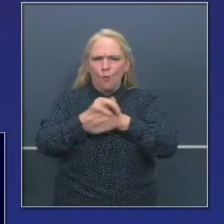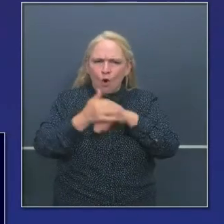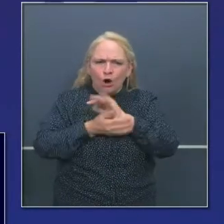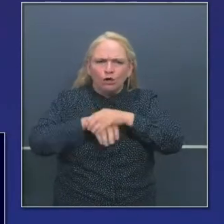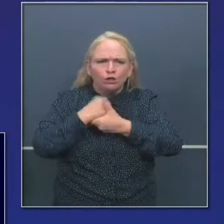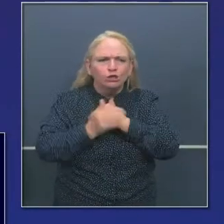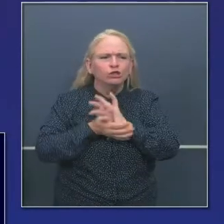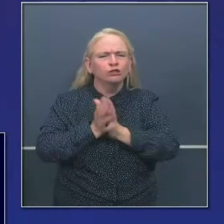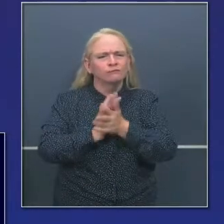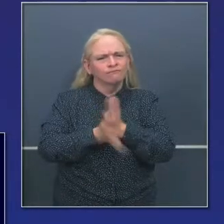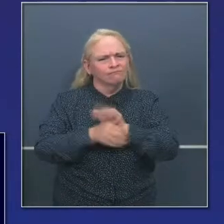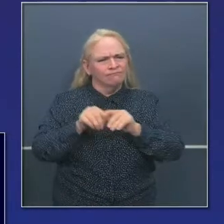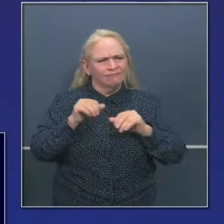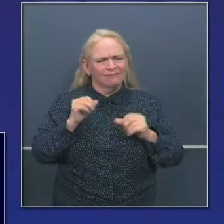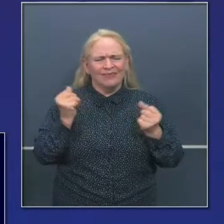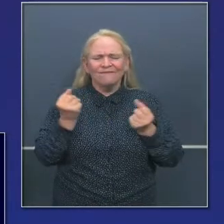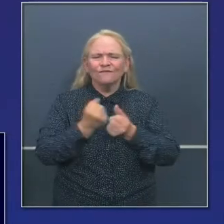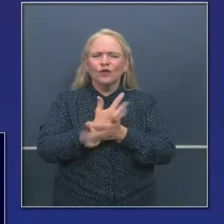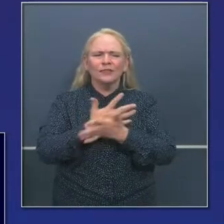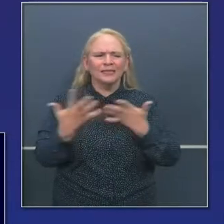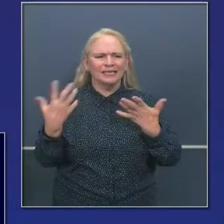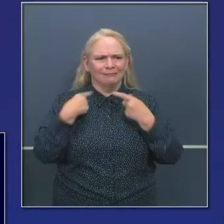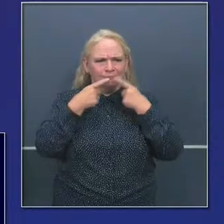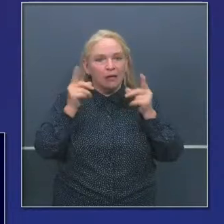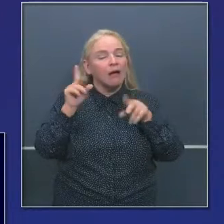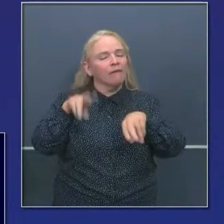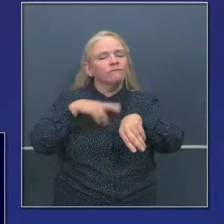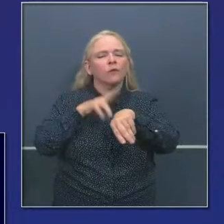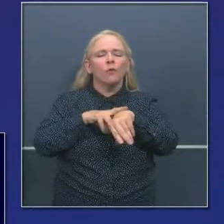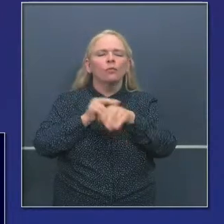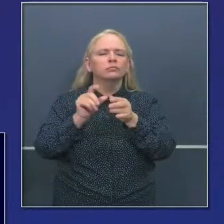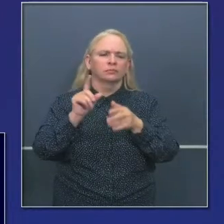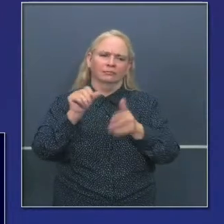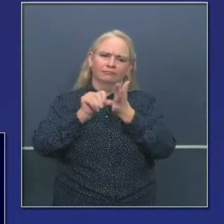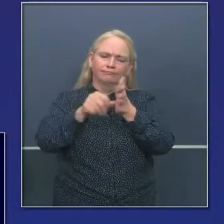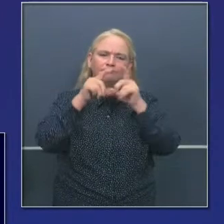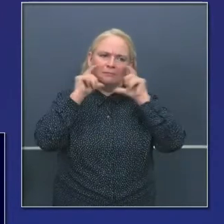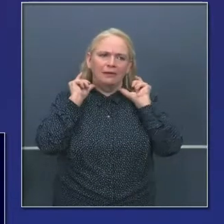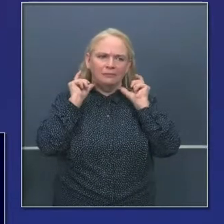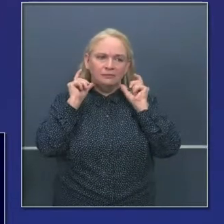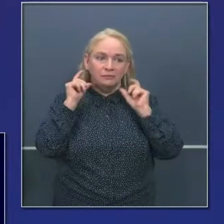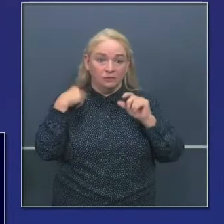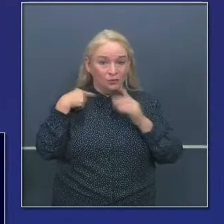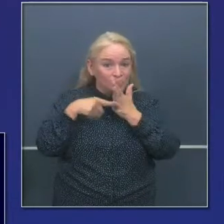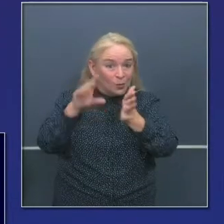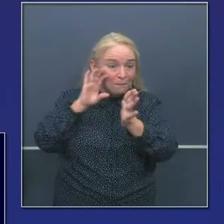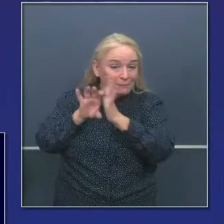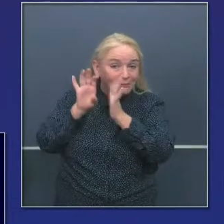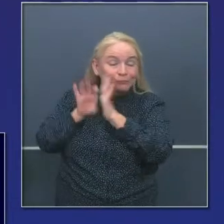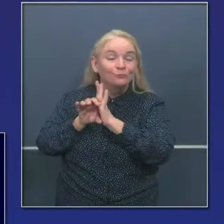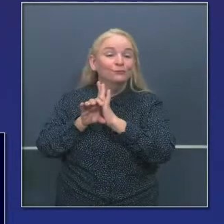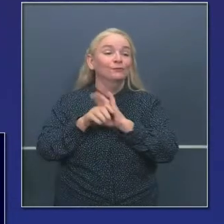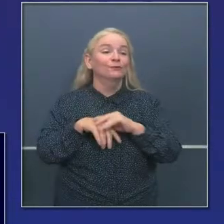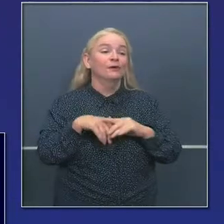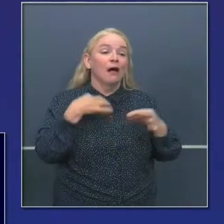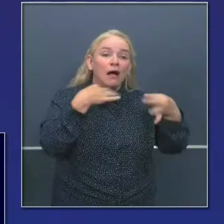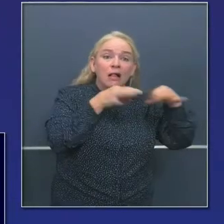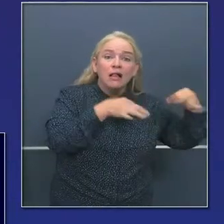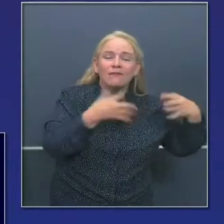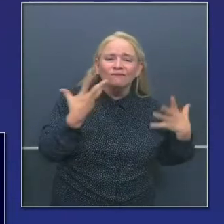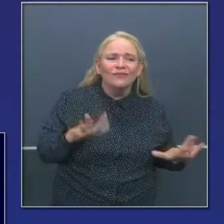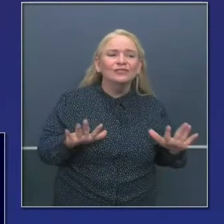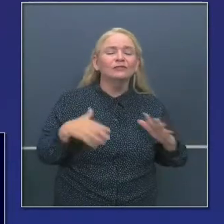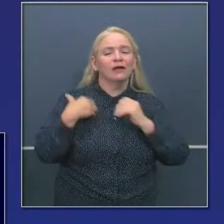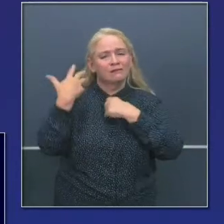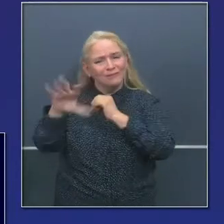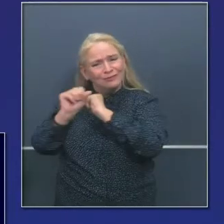is required at this moment, and of course, wear masks. We did animations. We went so far as to, well, when in doubt, pull